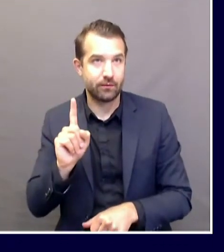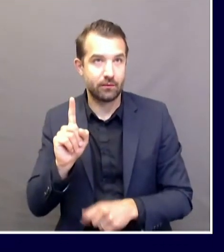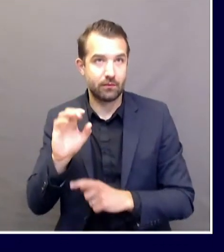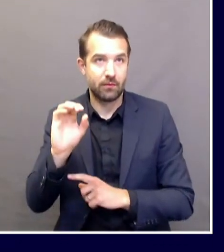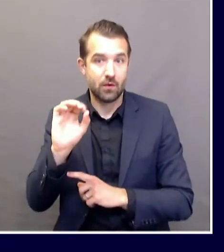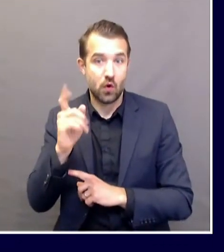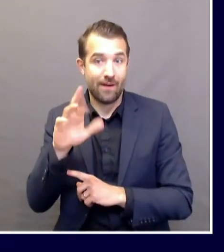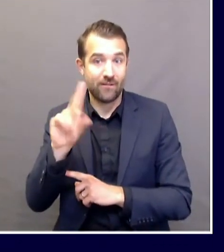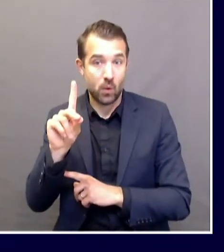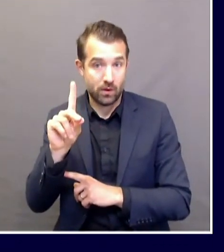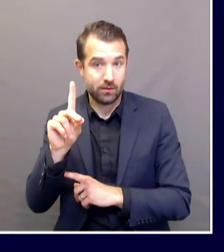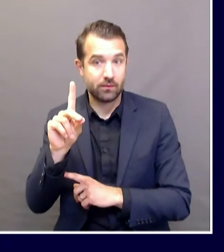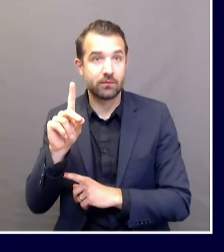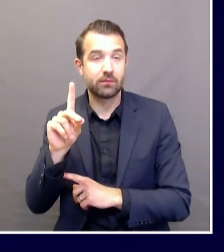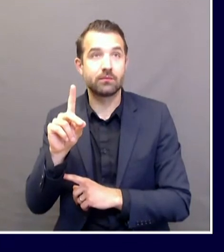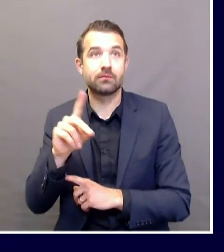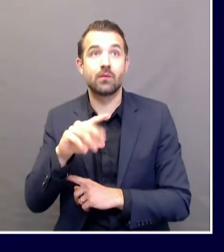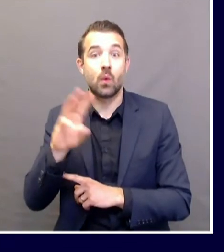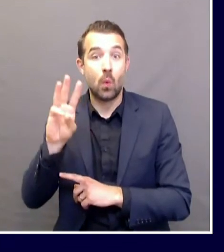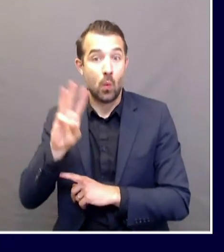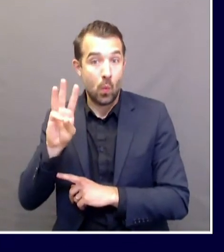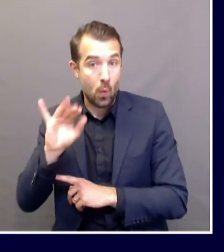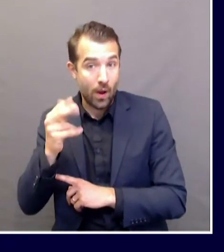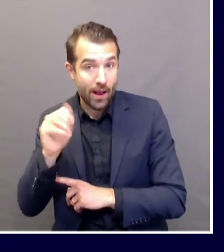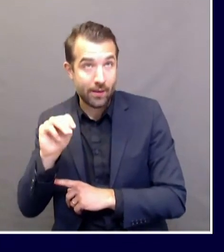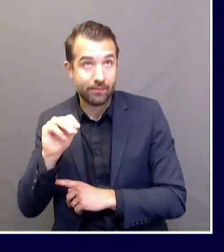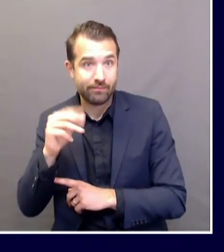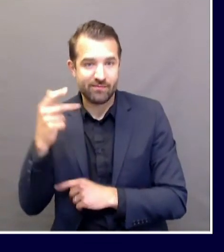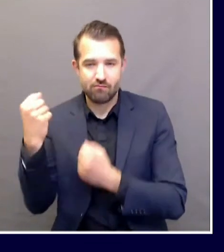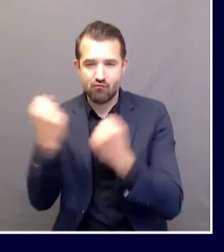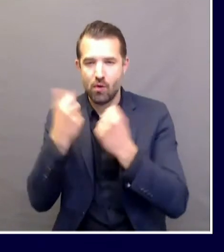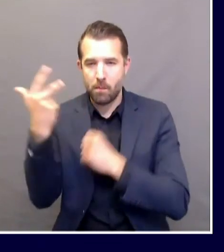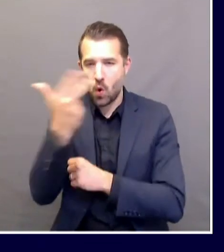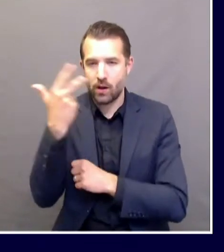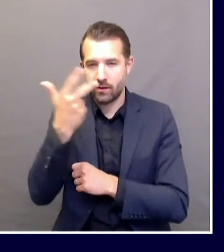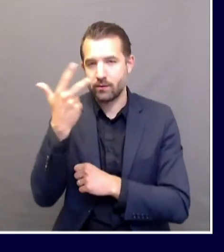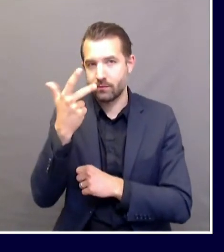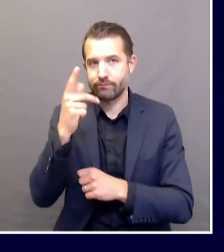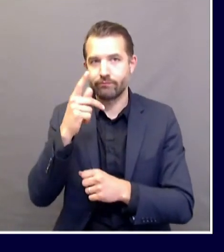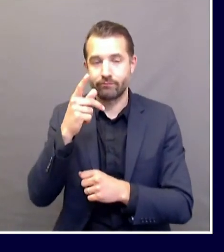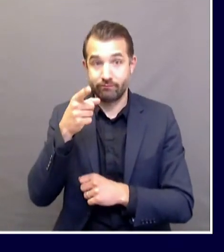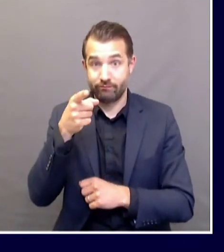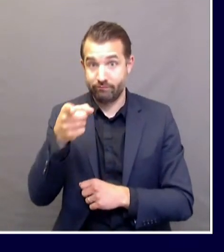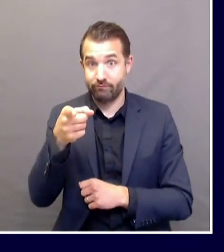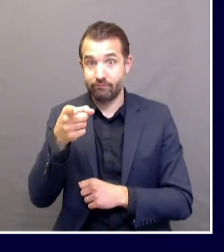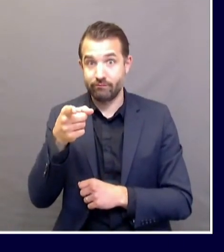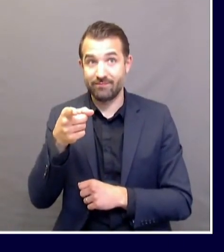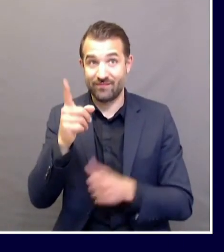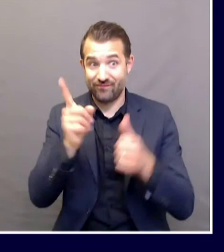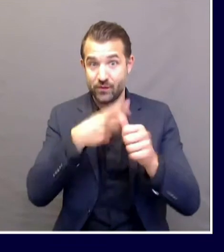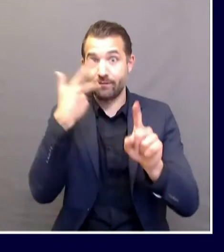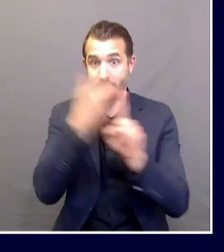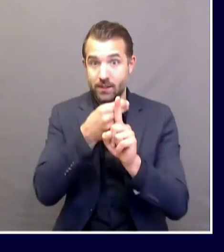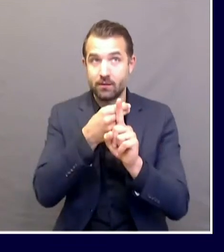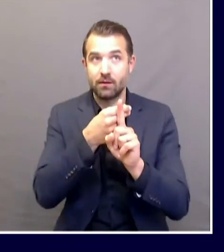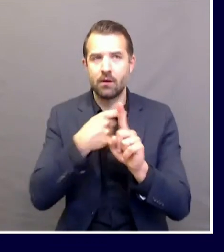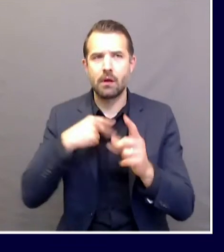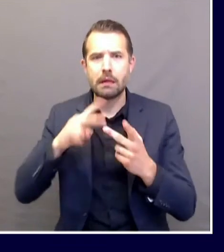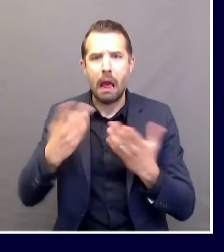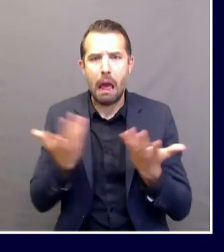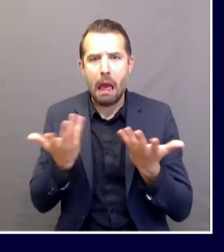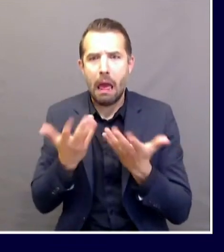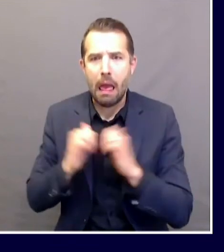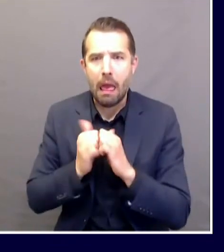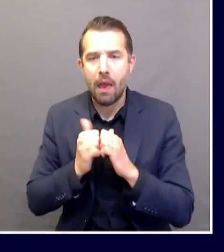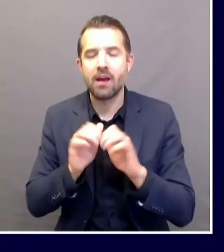shot? Our plan right now is to swing the mobile unit back to Oxford and to Windham at the right